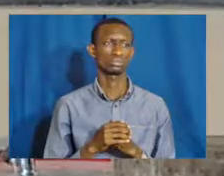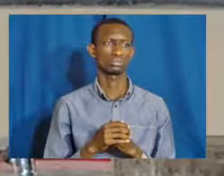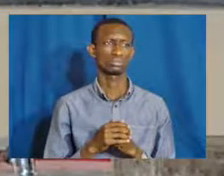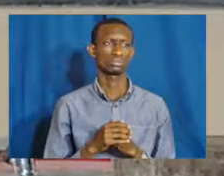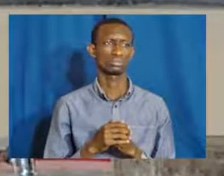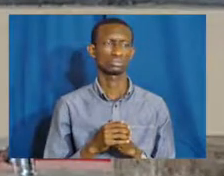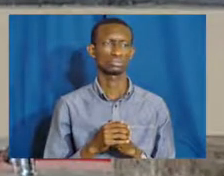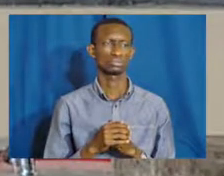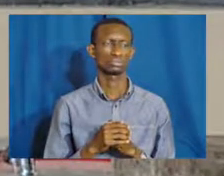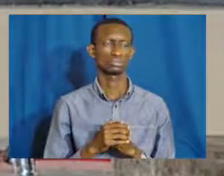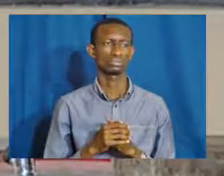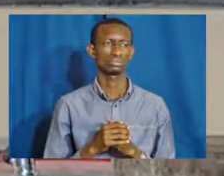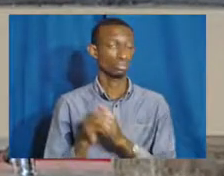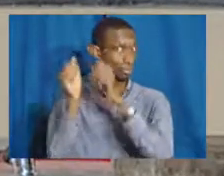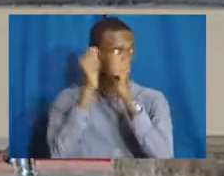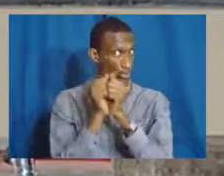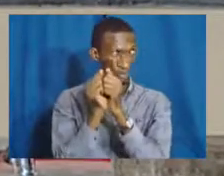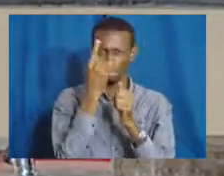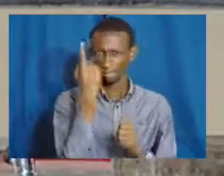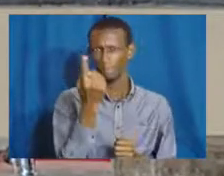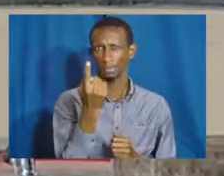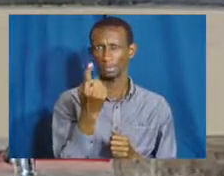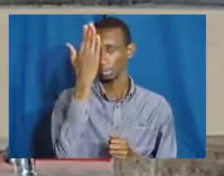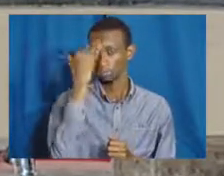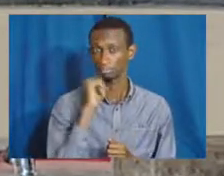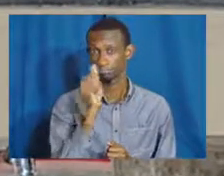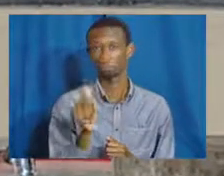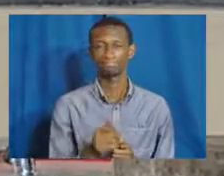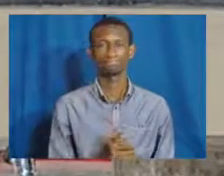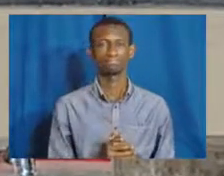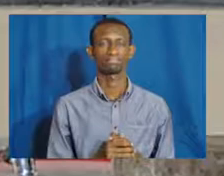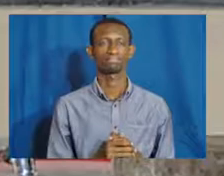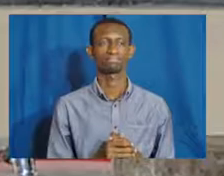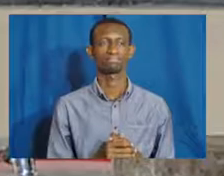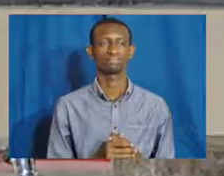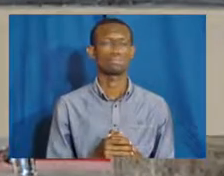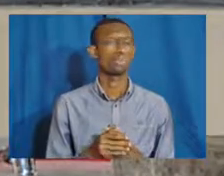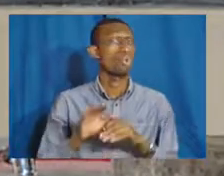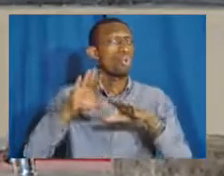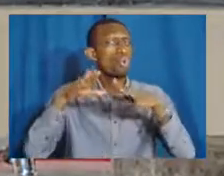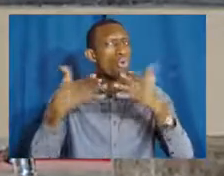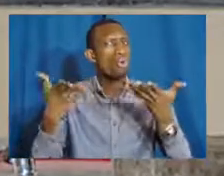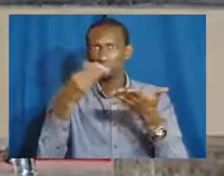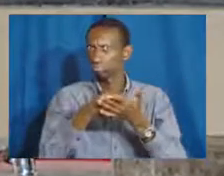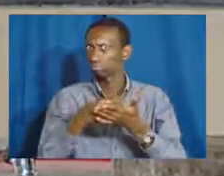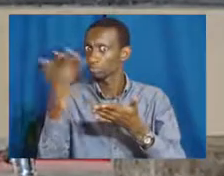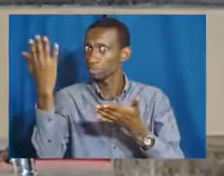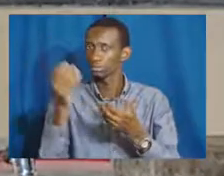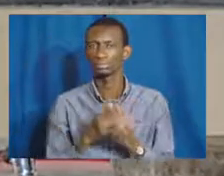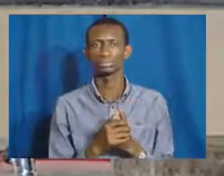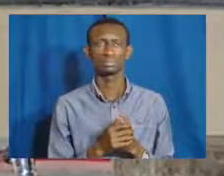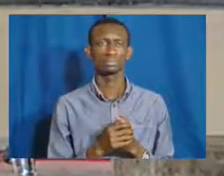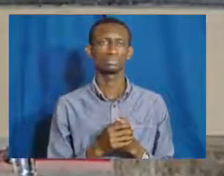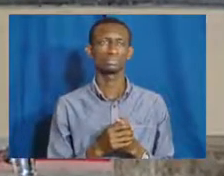with one unknown or variable